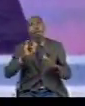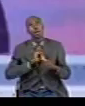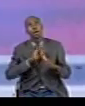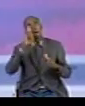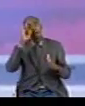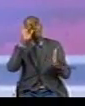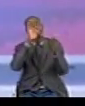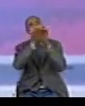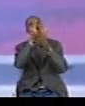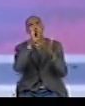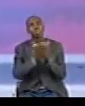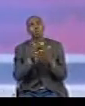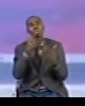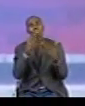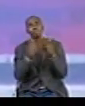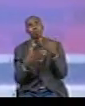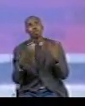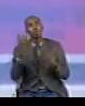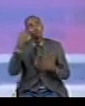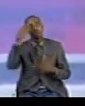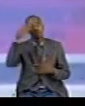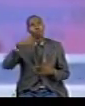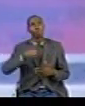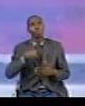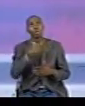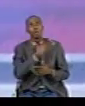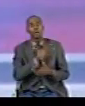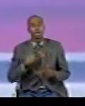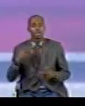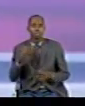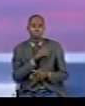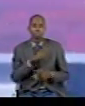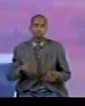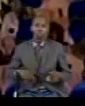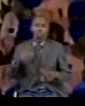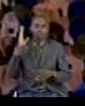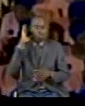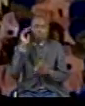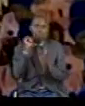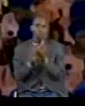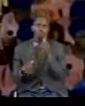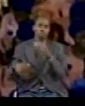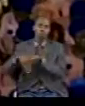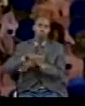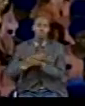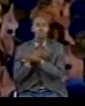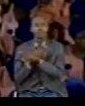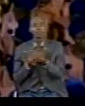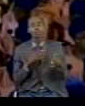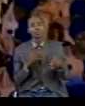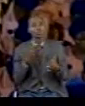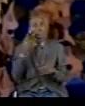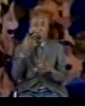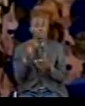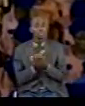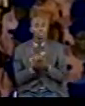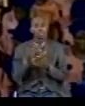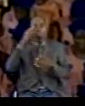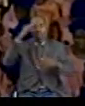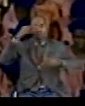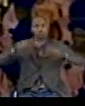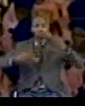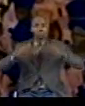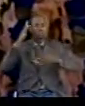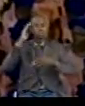me, and the Lord will pass over you. It says, judgment will not touch you again.